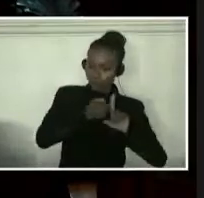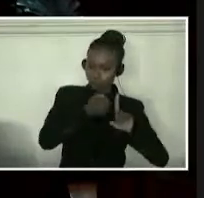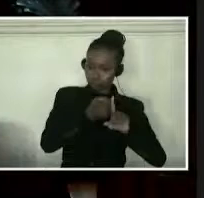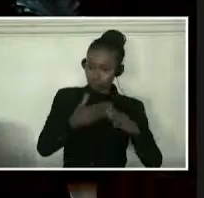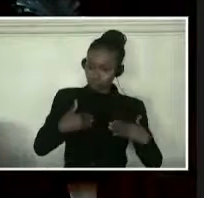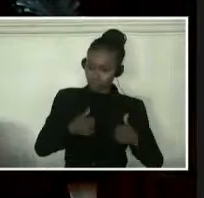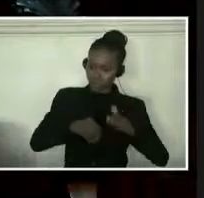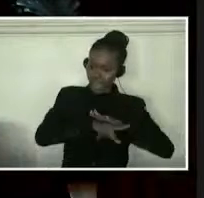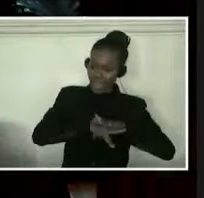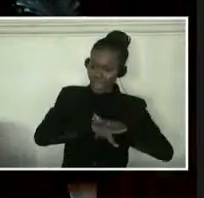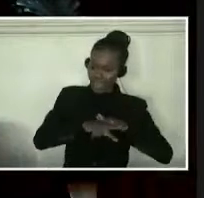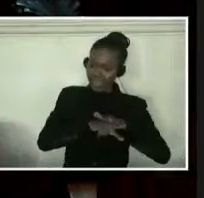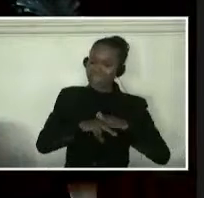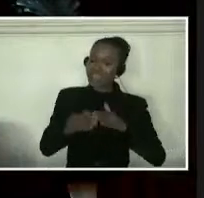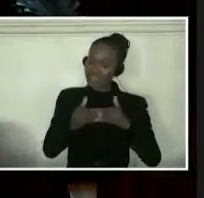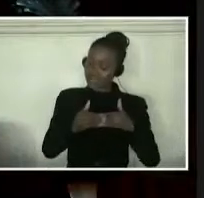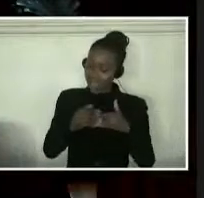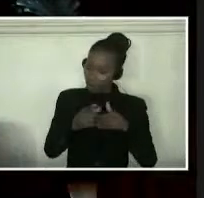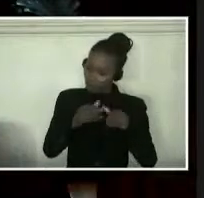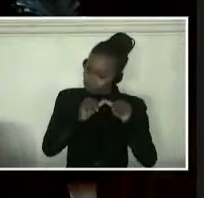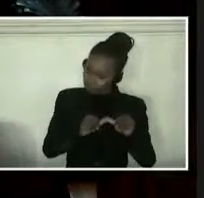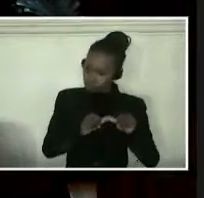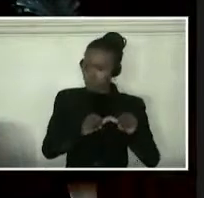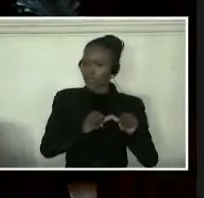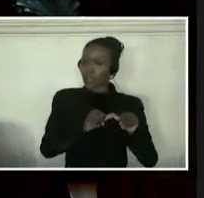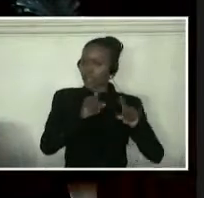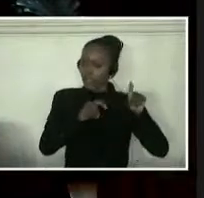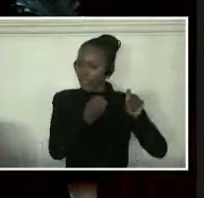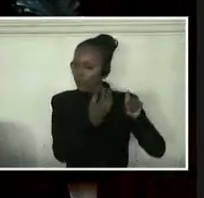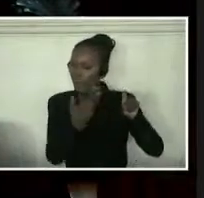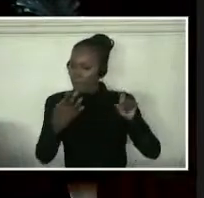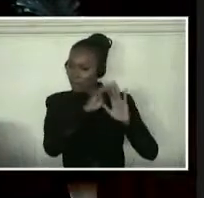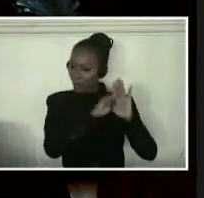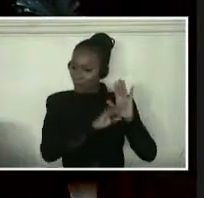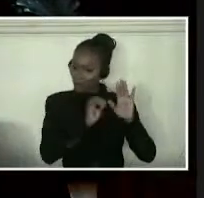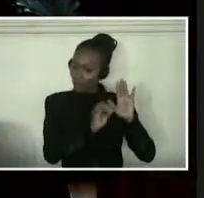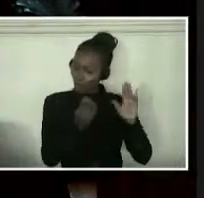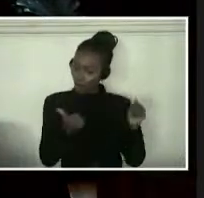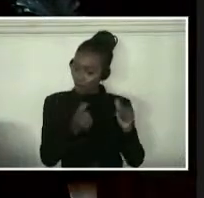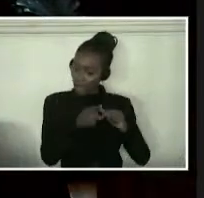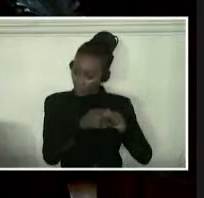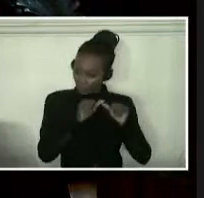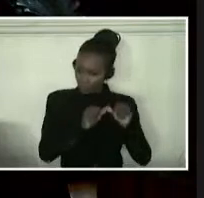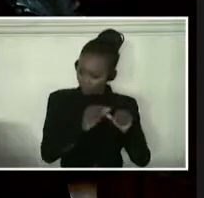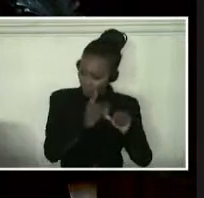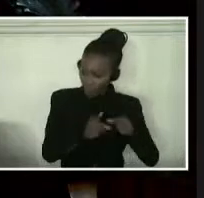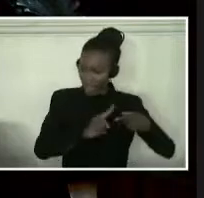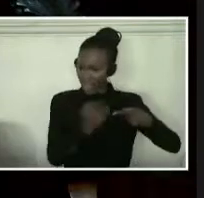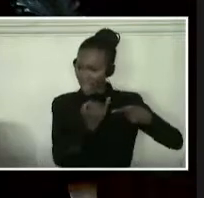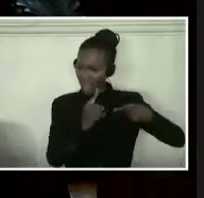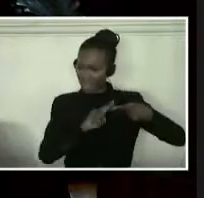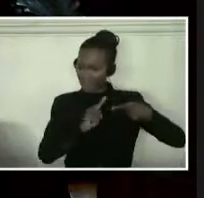care will continue with our various programs that are key are people centered like especially